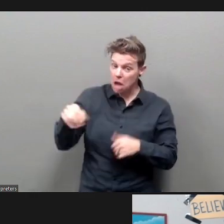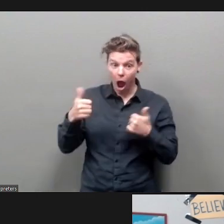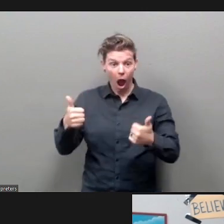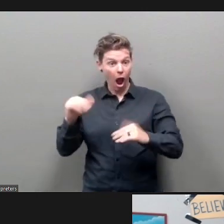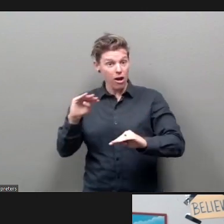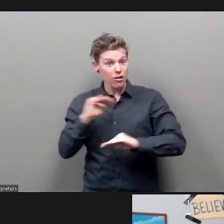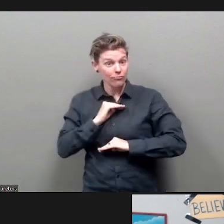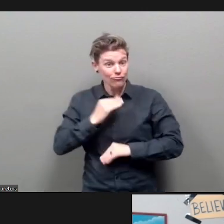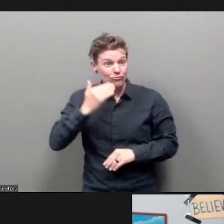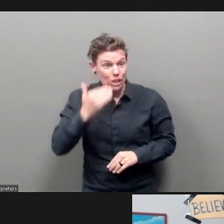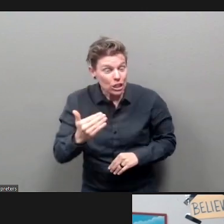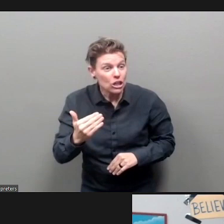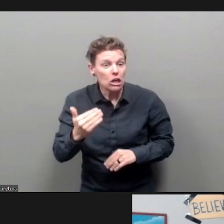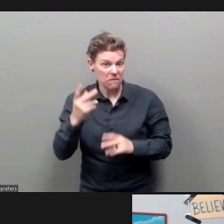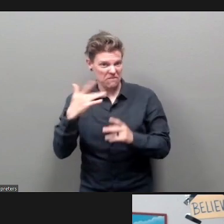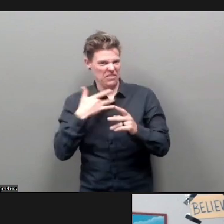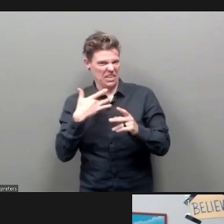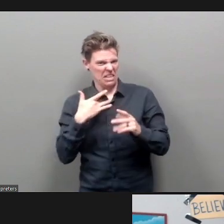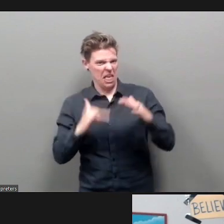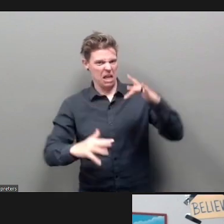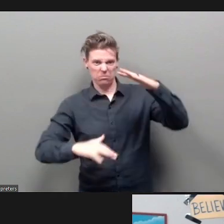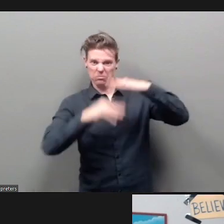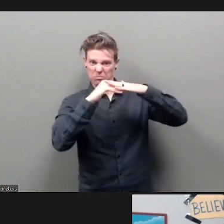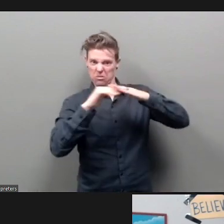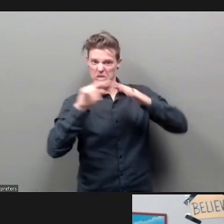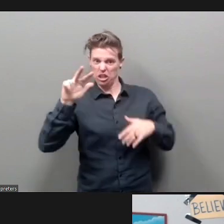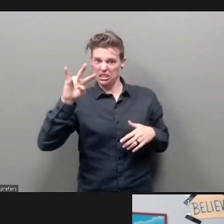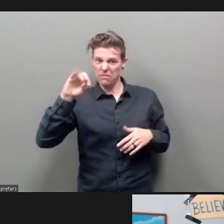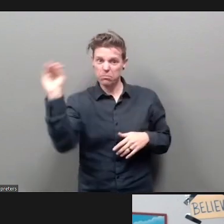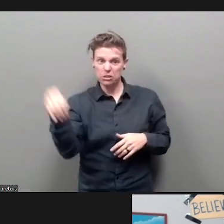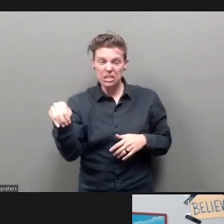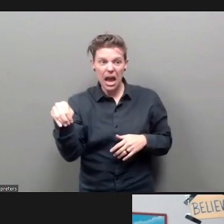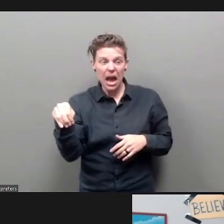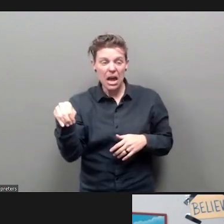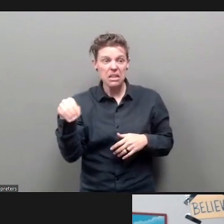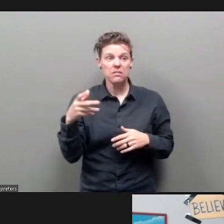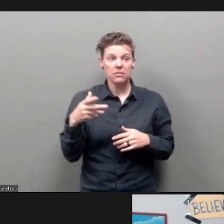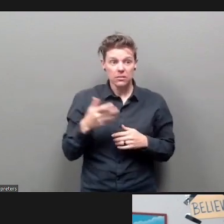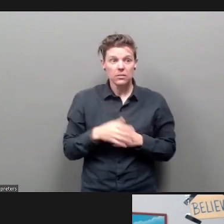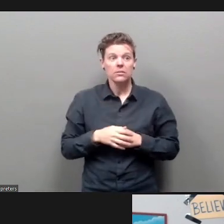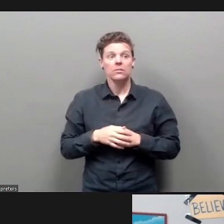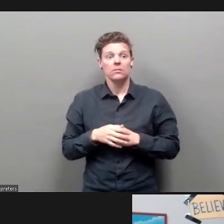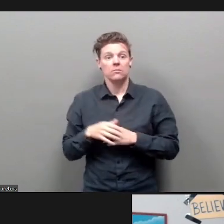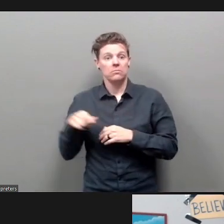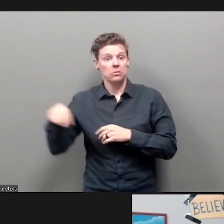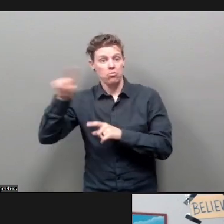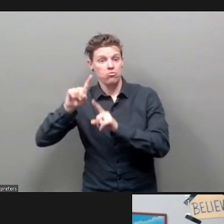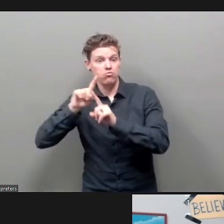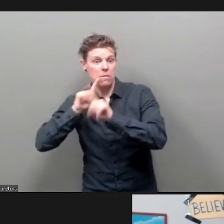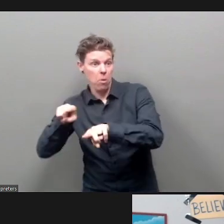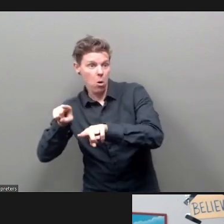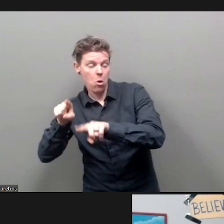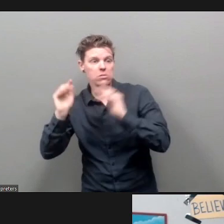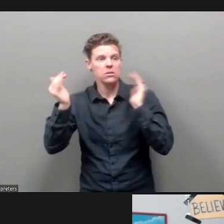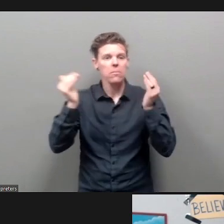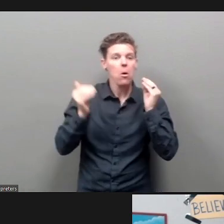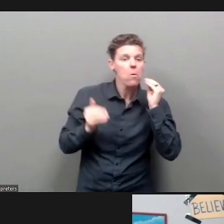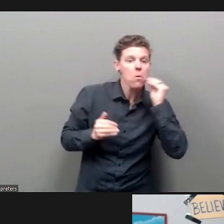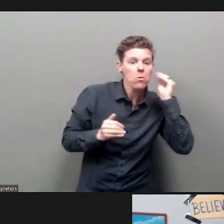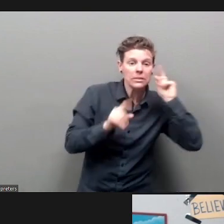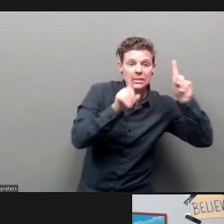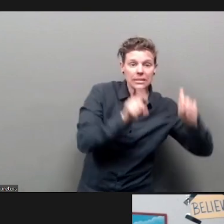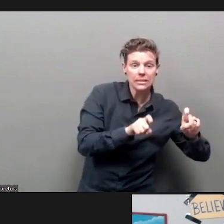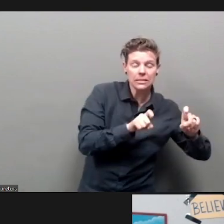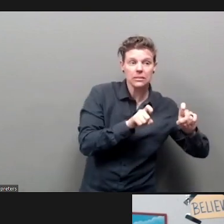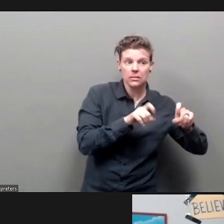reevaluate the criteria and the self-reporting rather than, with home testing becoming more available? How is the NM